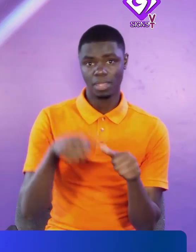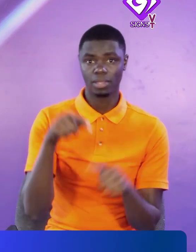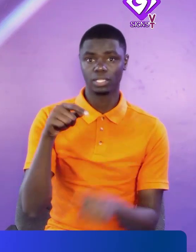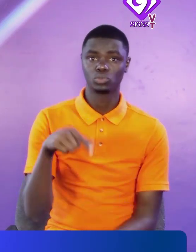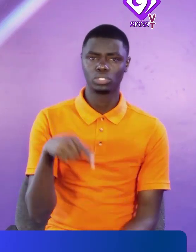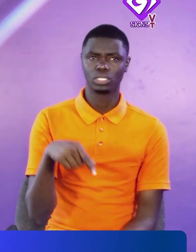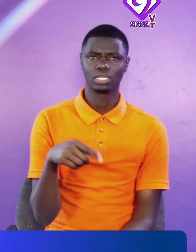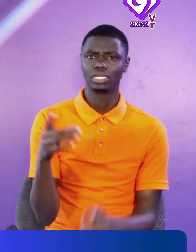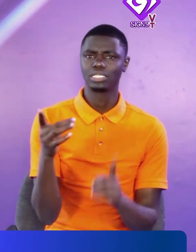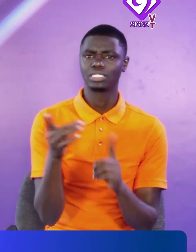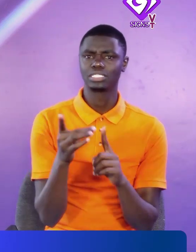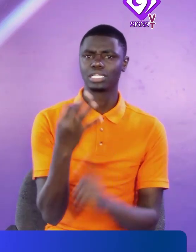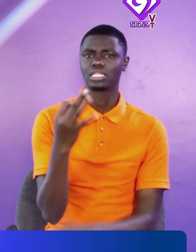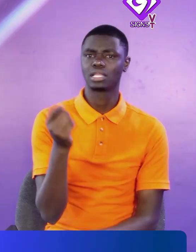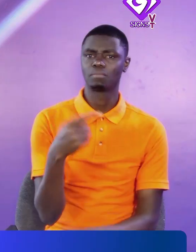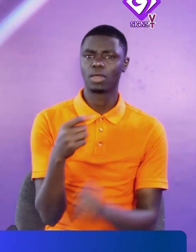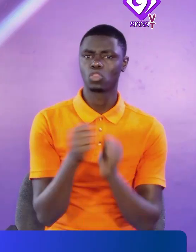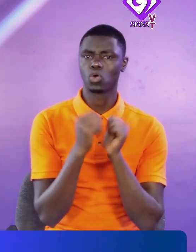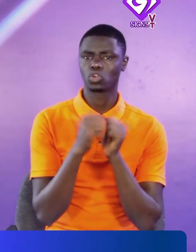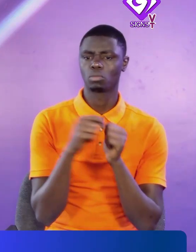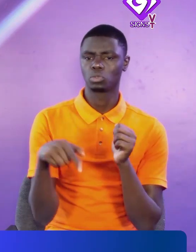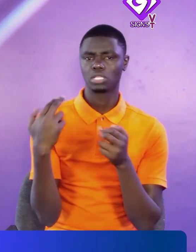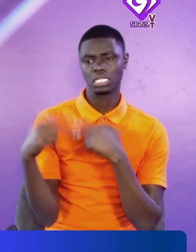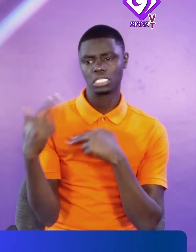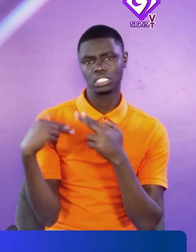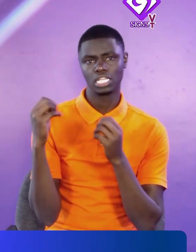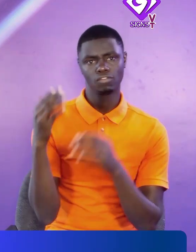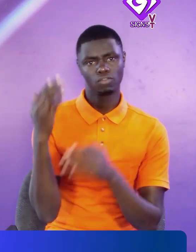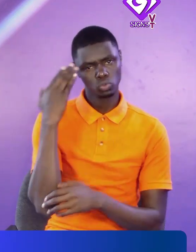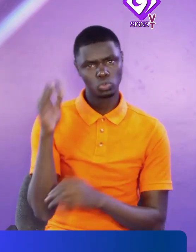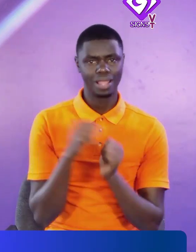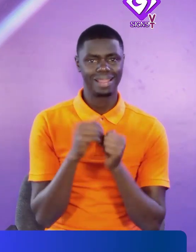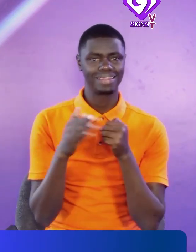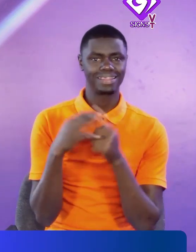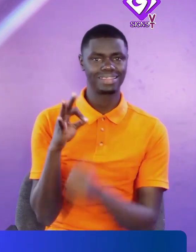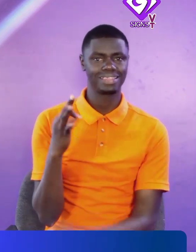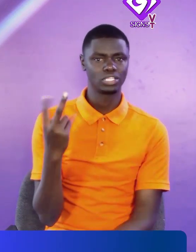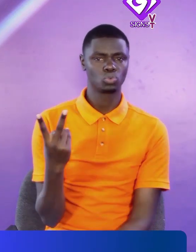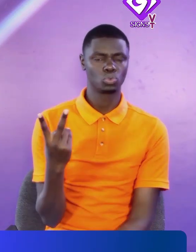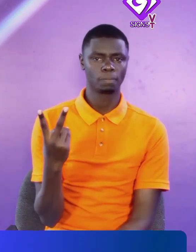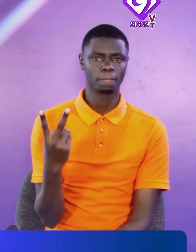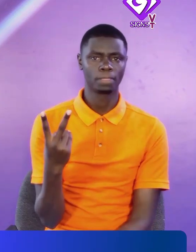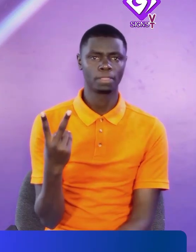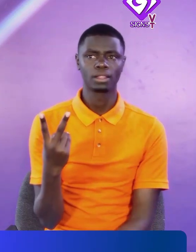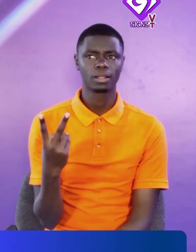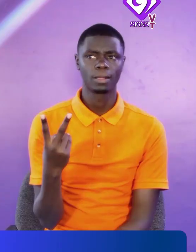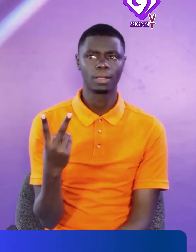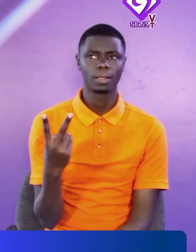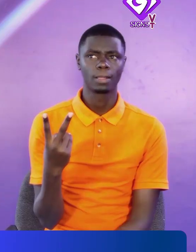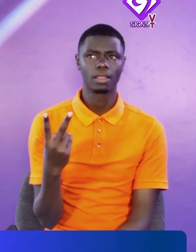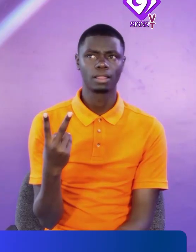October. And today in history, in case you didn't know, that in the year 1932, Iraq gained